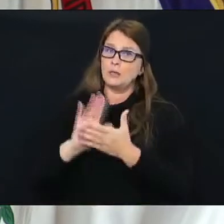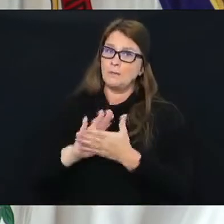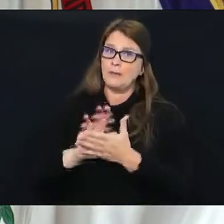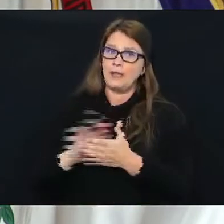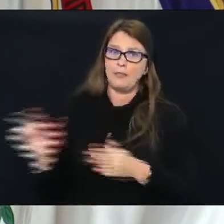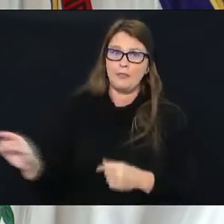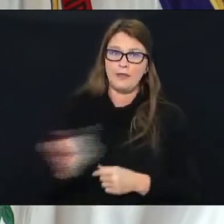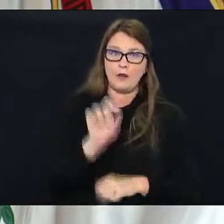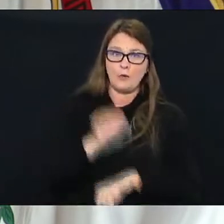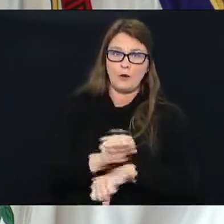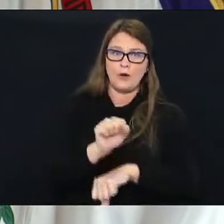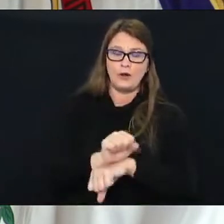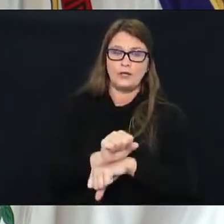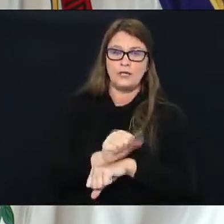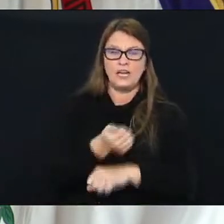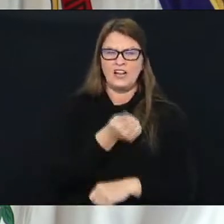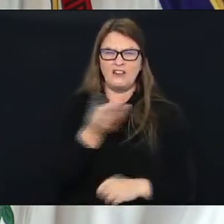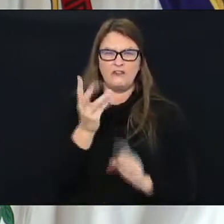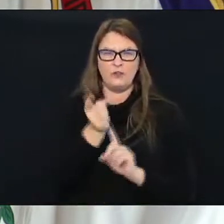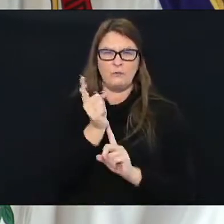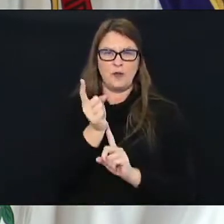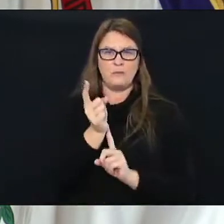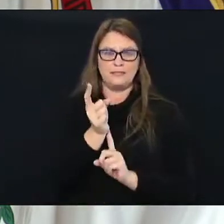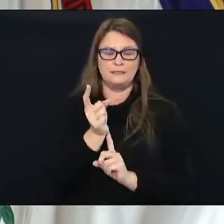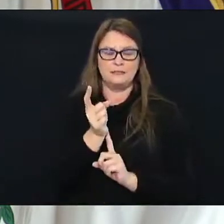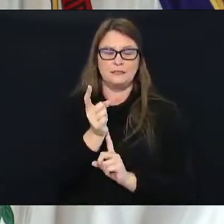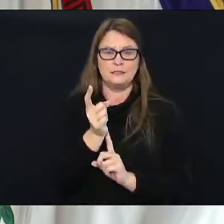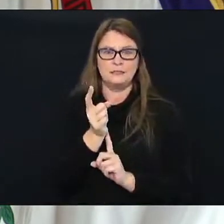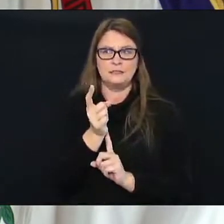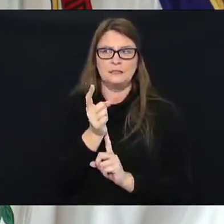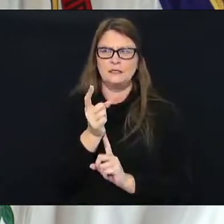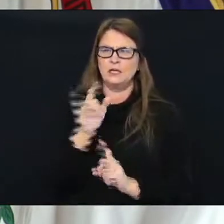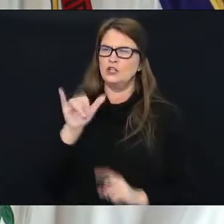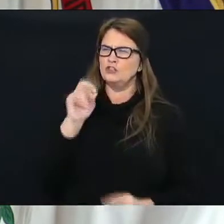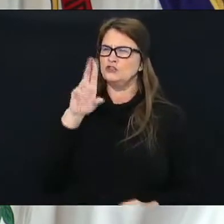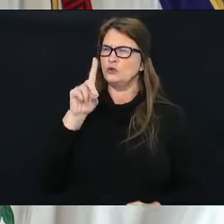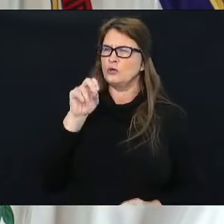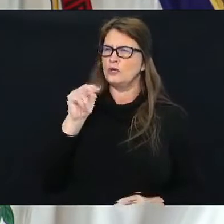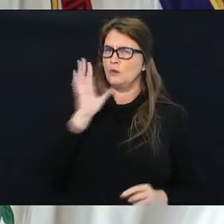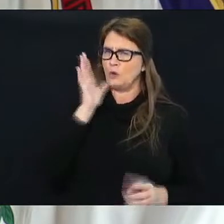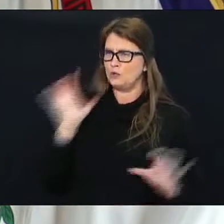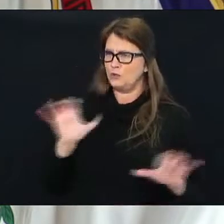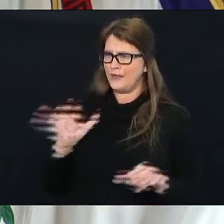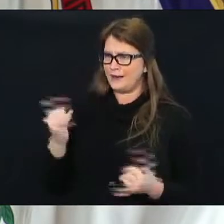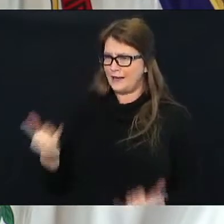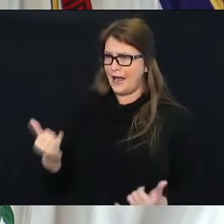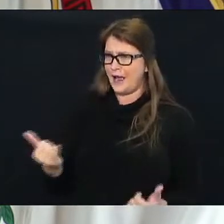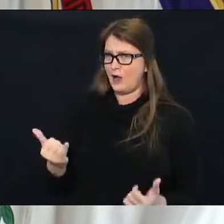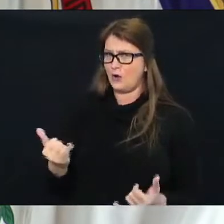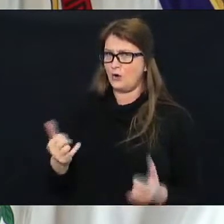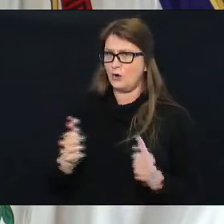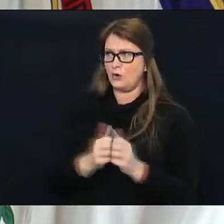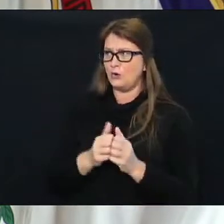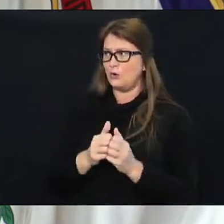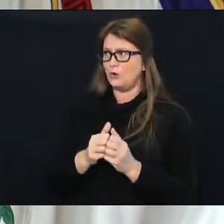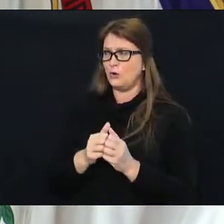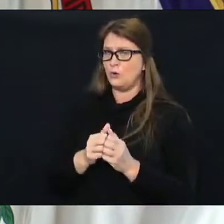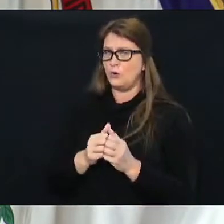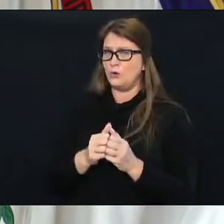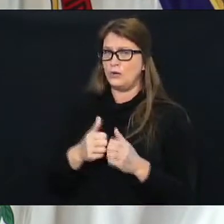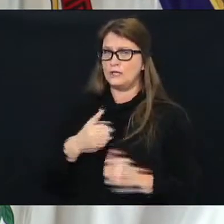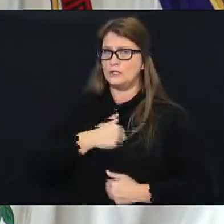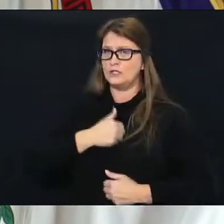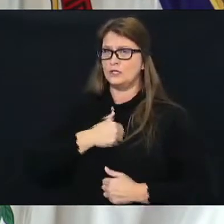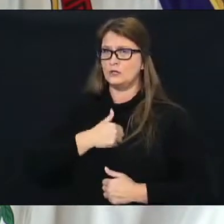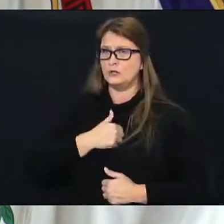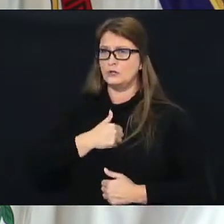And in just a few moments, unless Jordan, are we doing this now? With Adjutant General